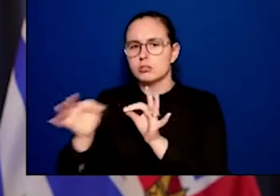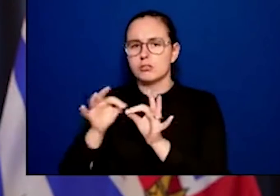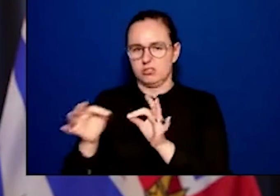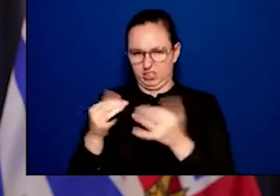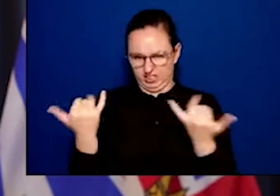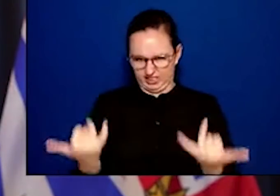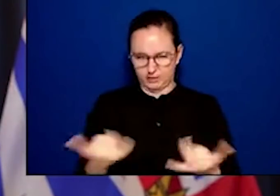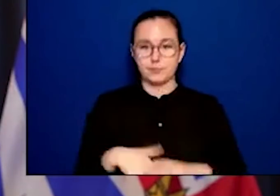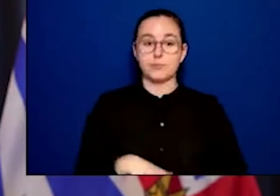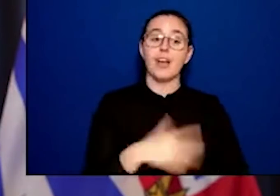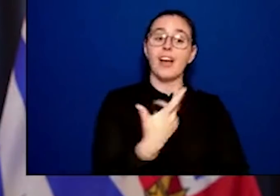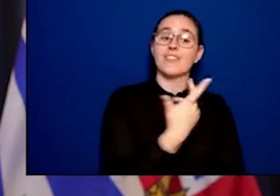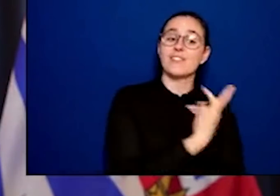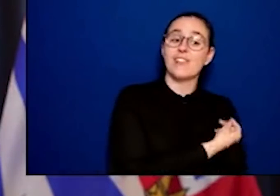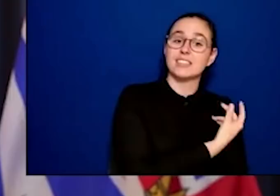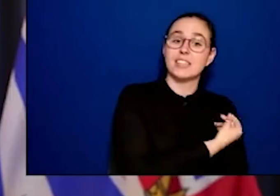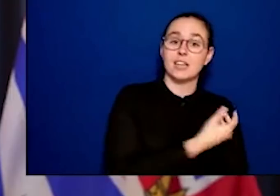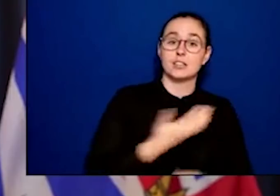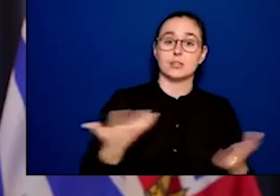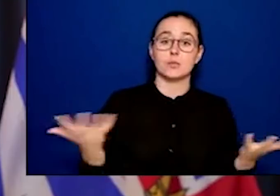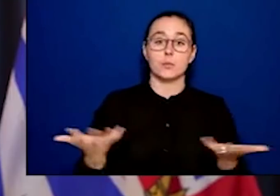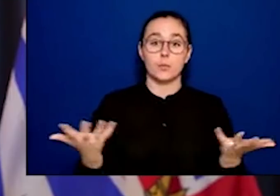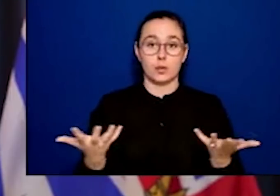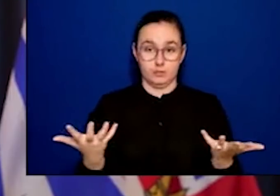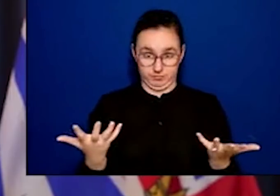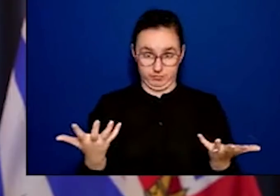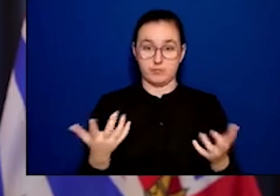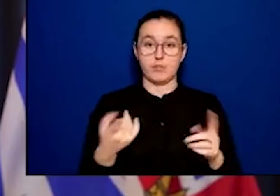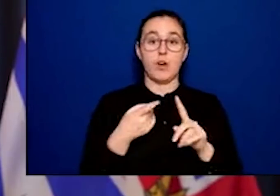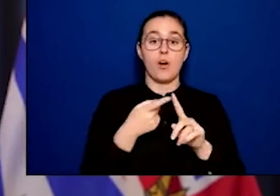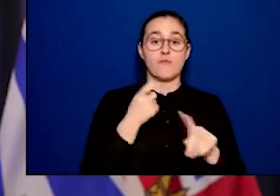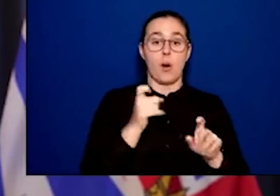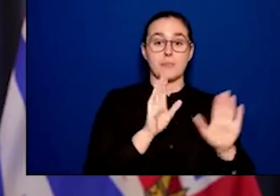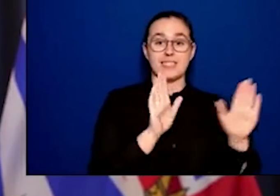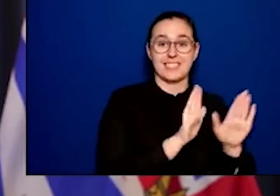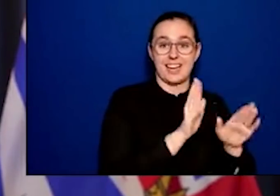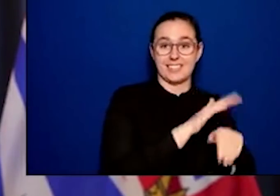was as of Sunday night, more than